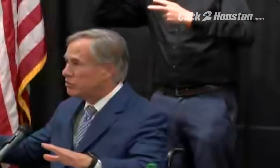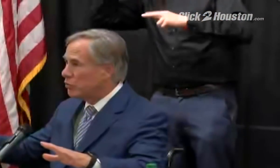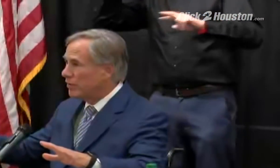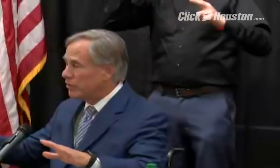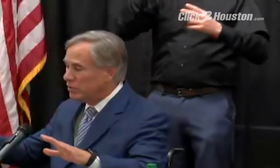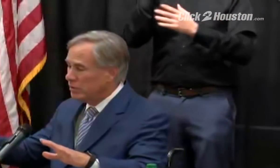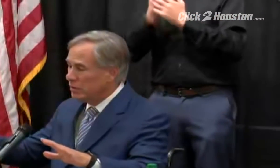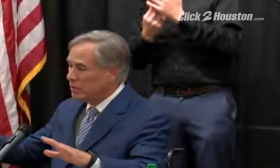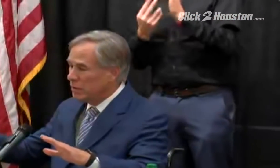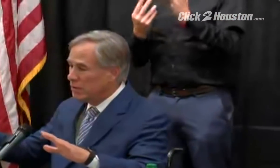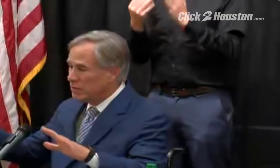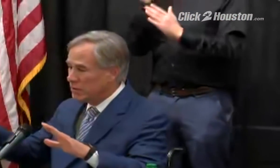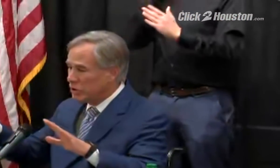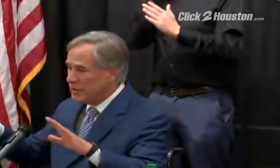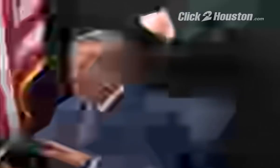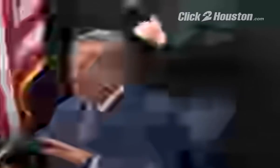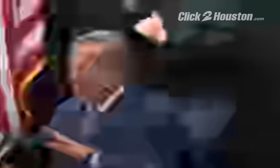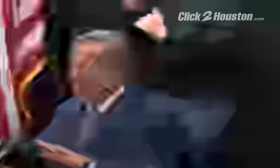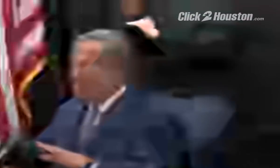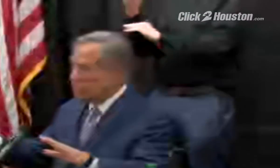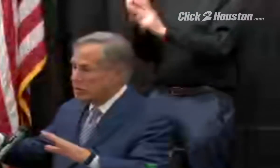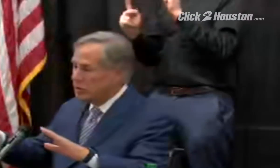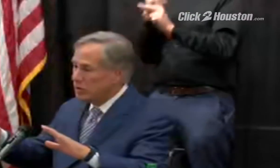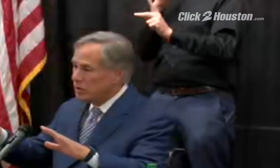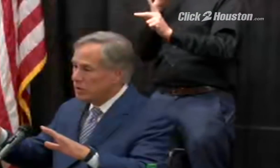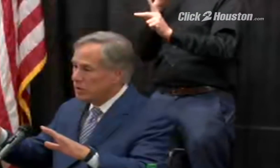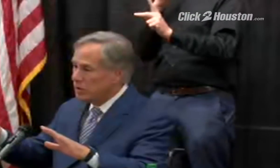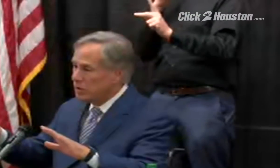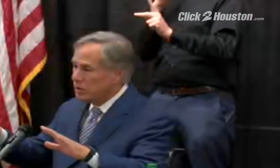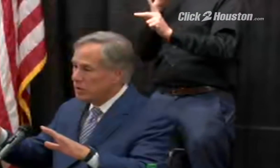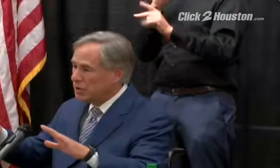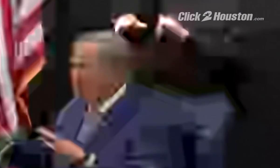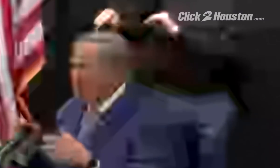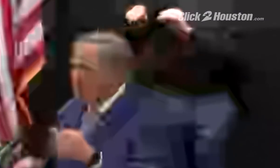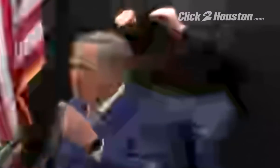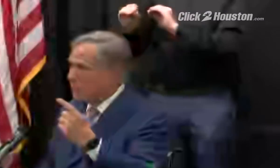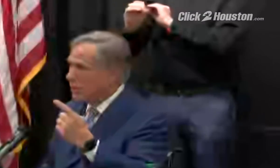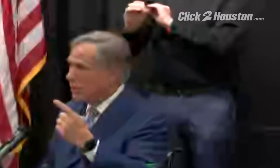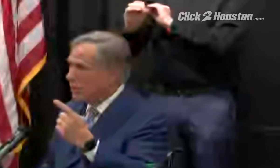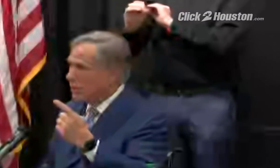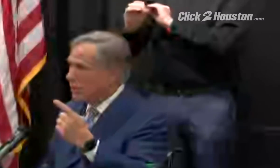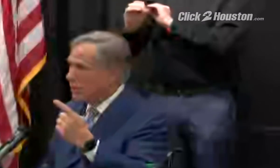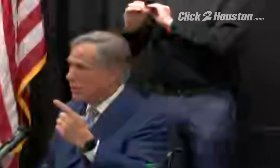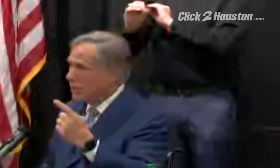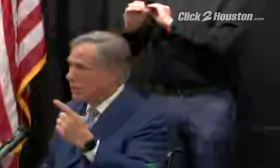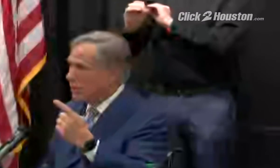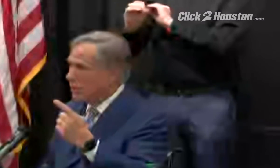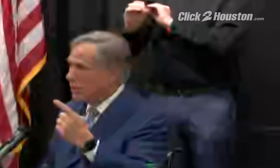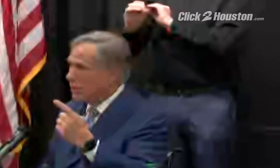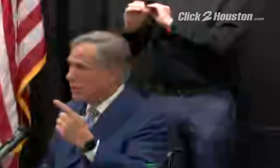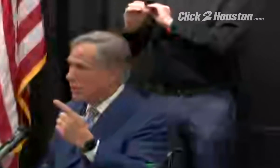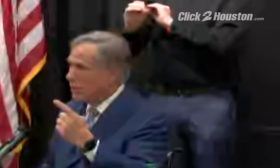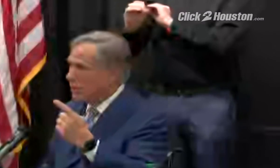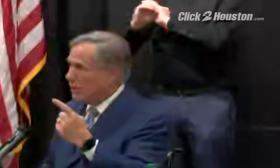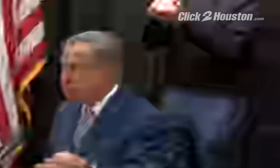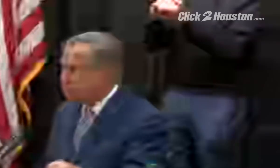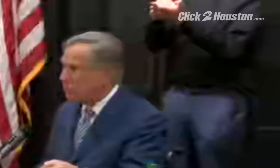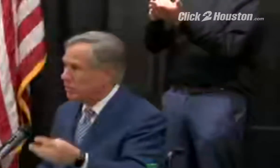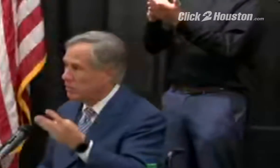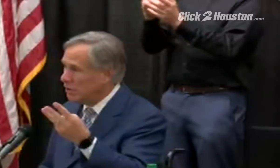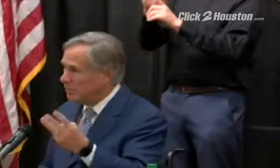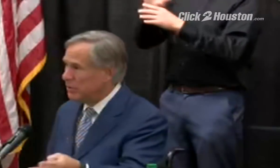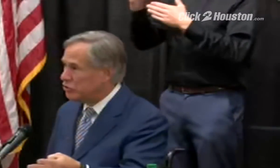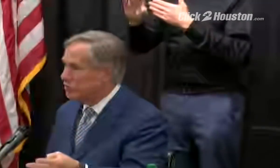movement whatsoever, there are now known severe medical consequences of that,